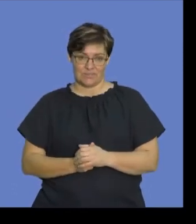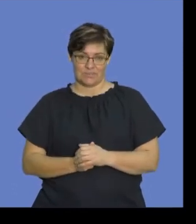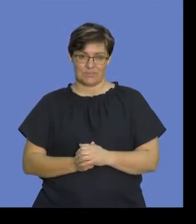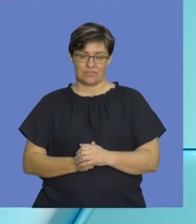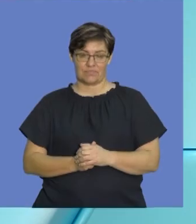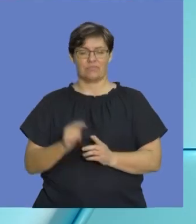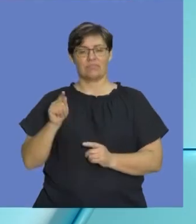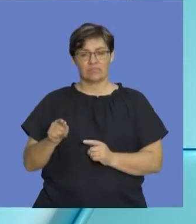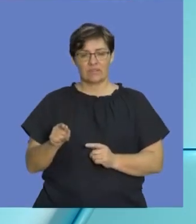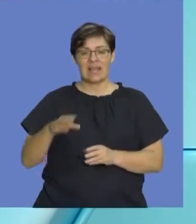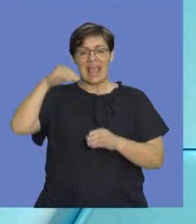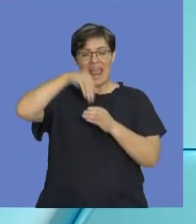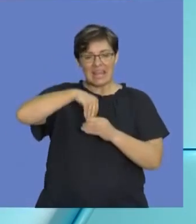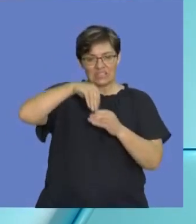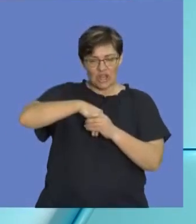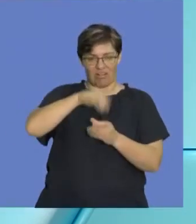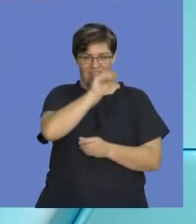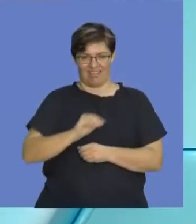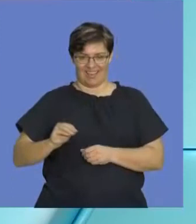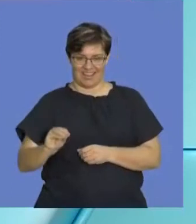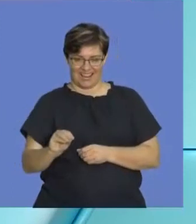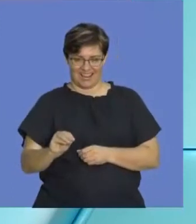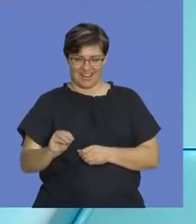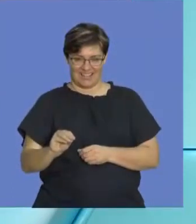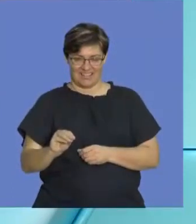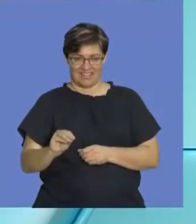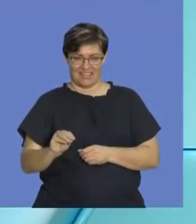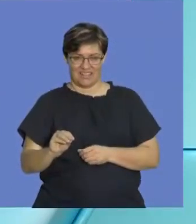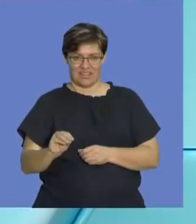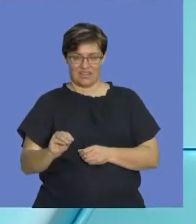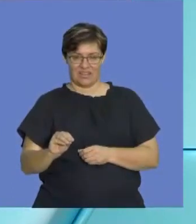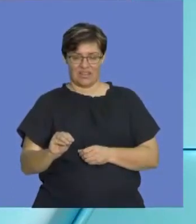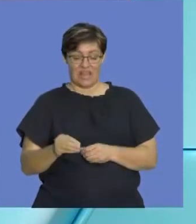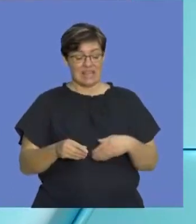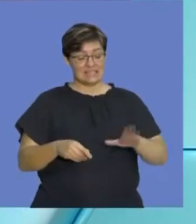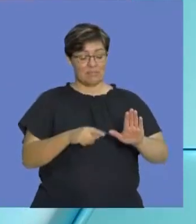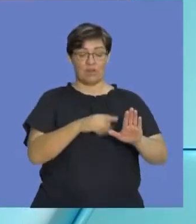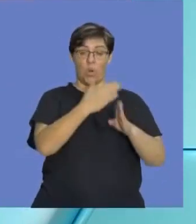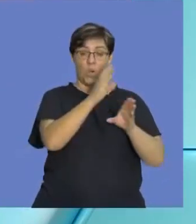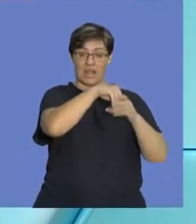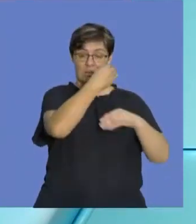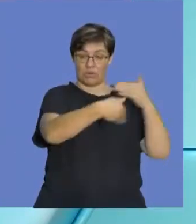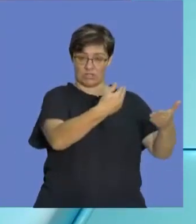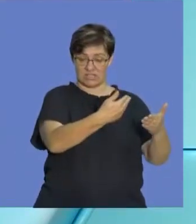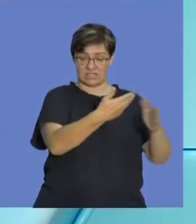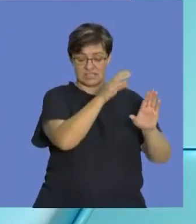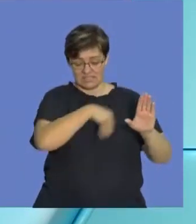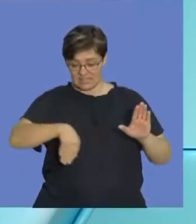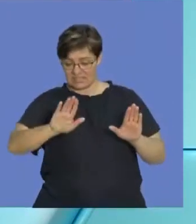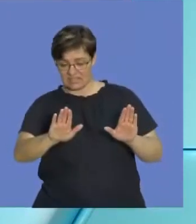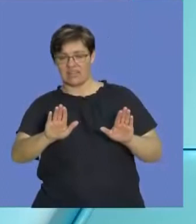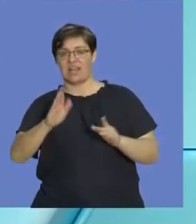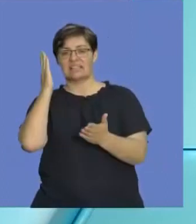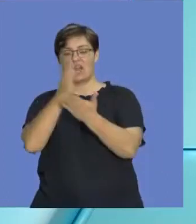account. Remember, this is an internal entry whereby you debit your work in process and